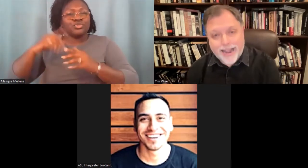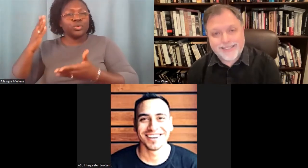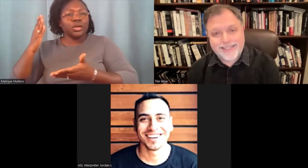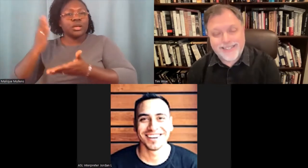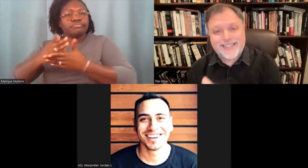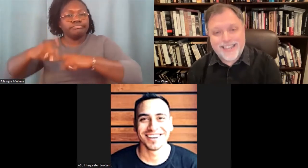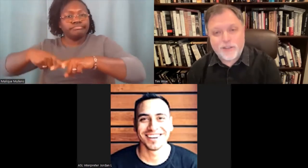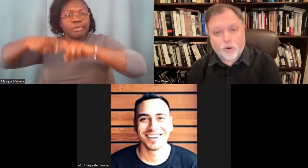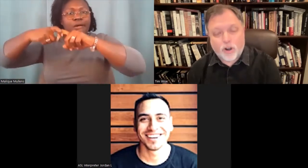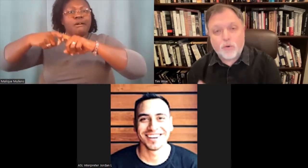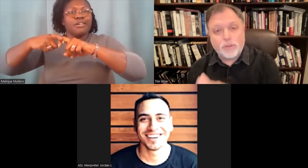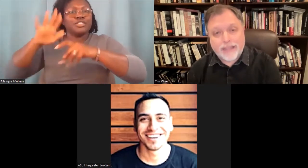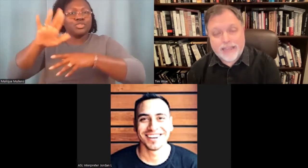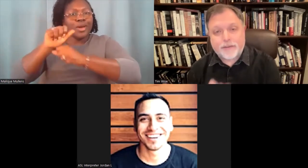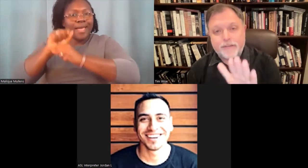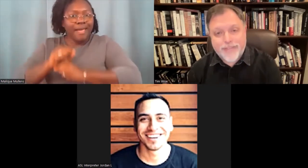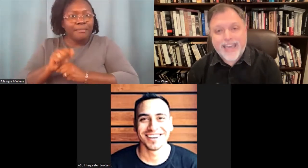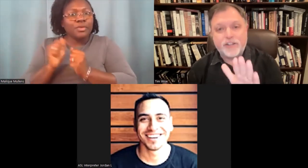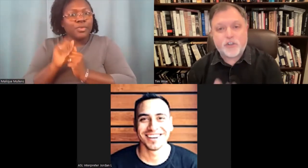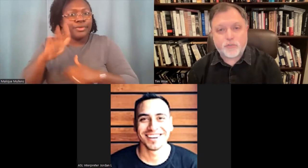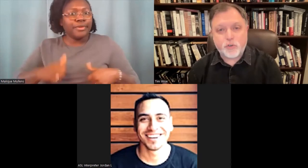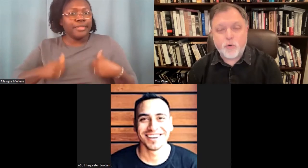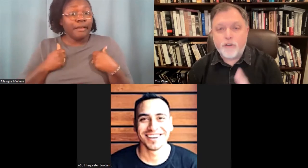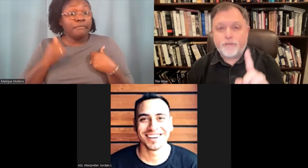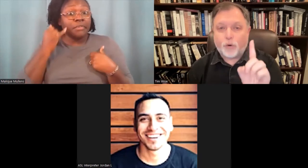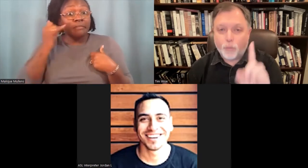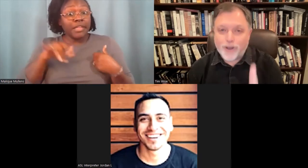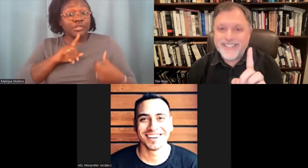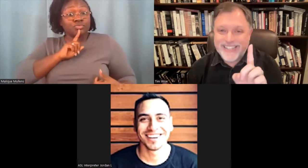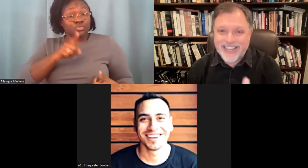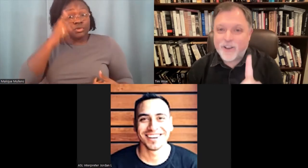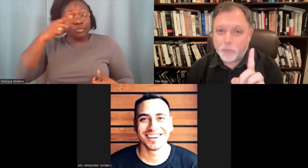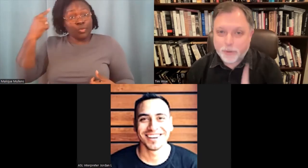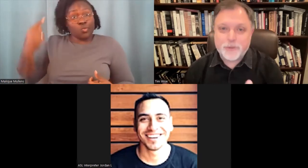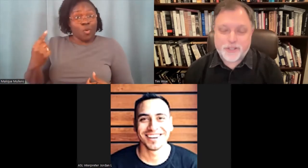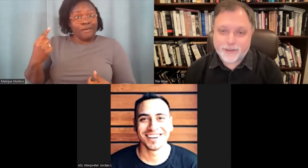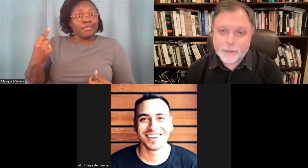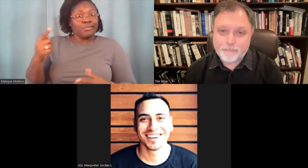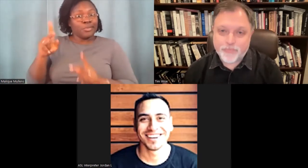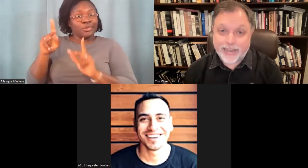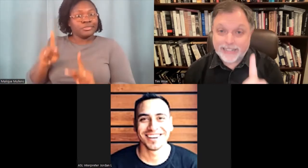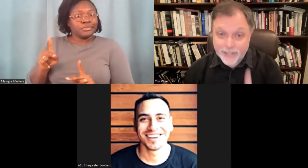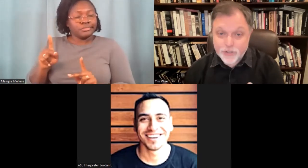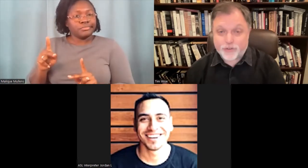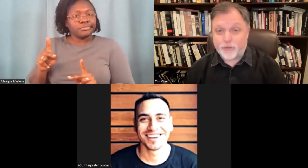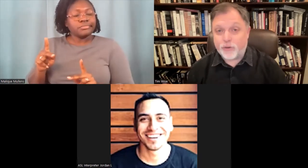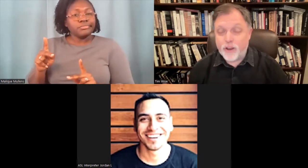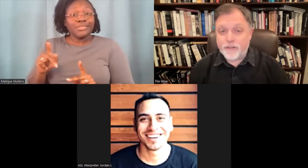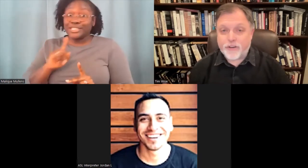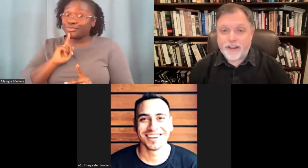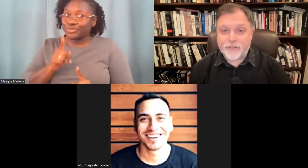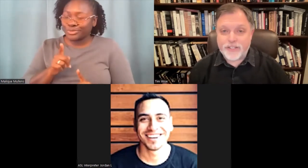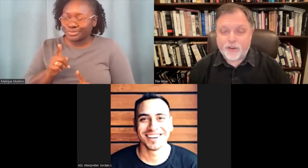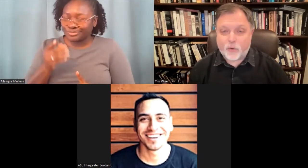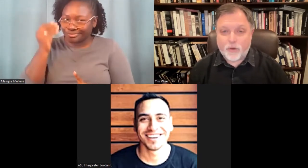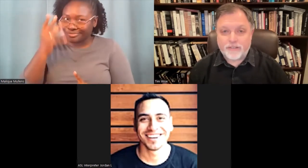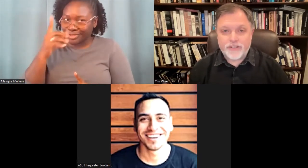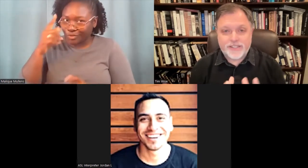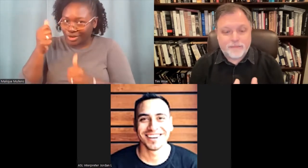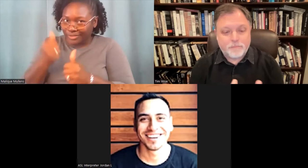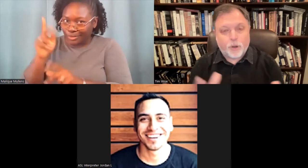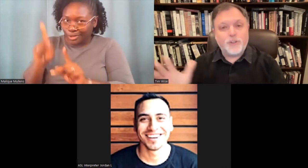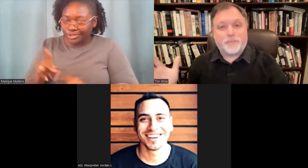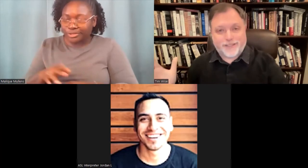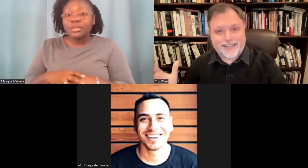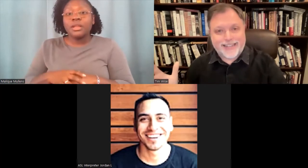and practices in your own life. If that is true for one single person, and it is true for every single one of